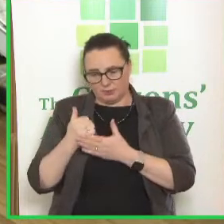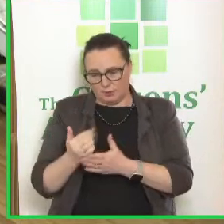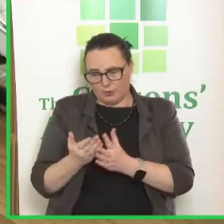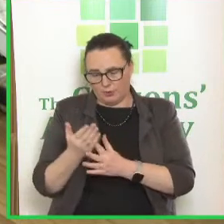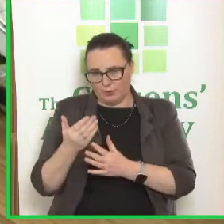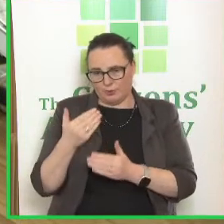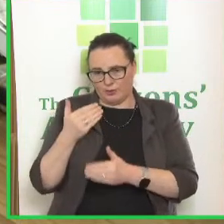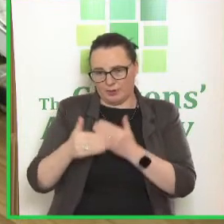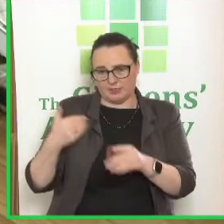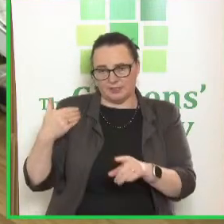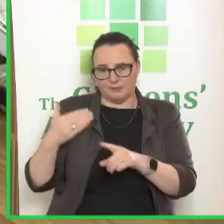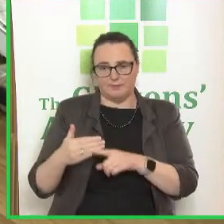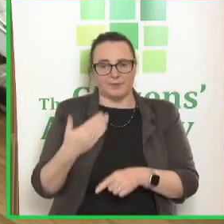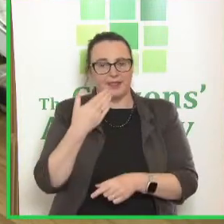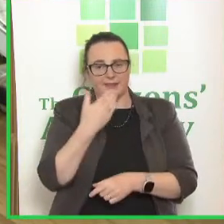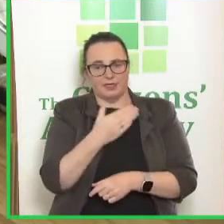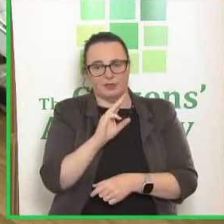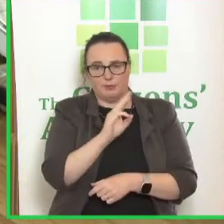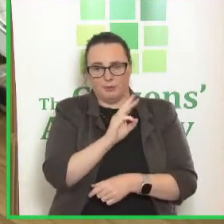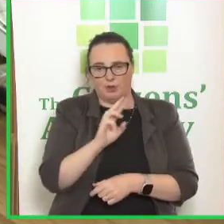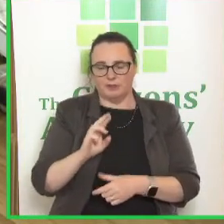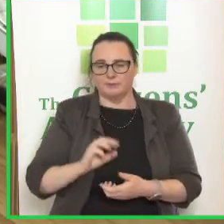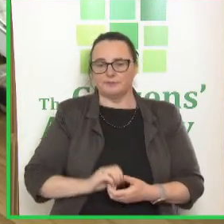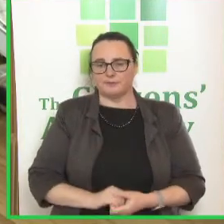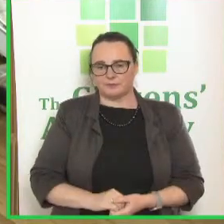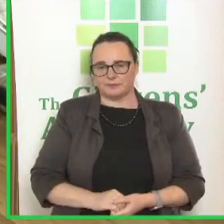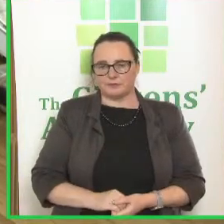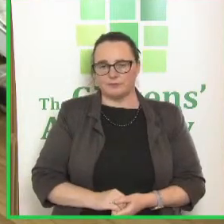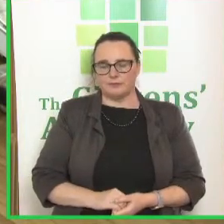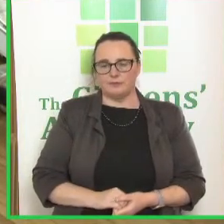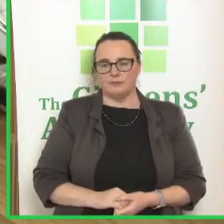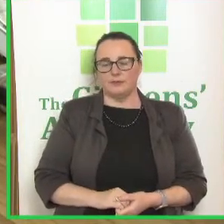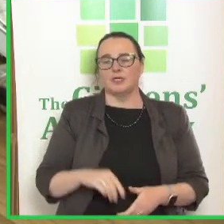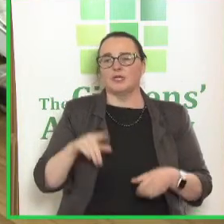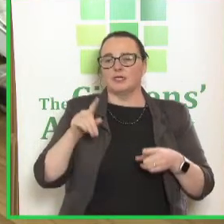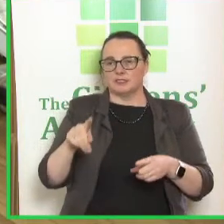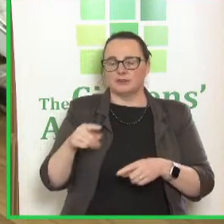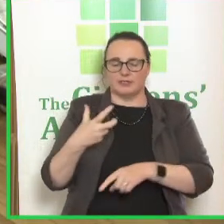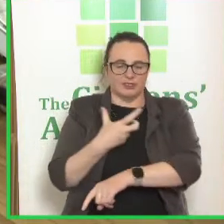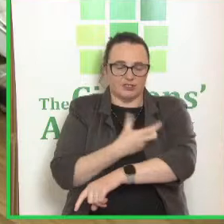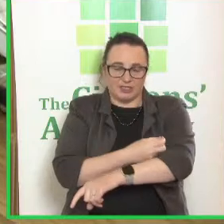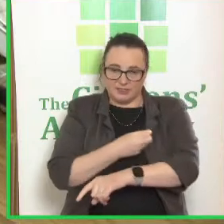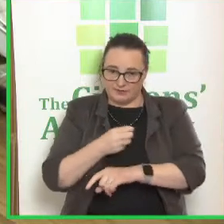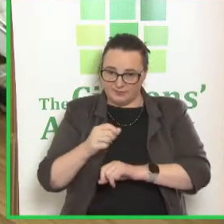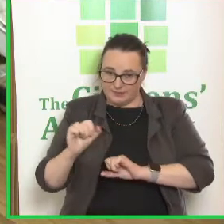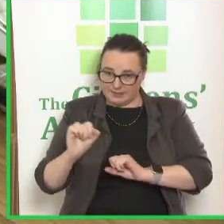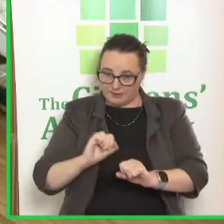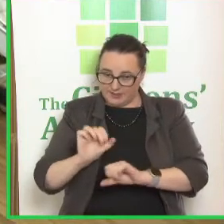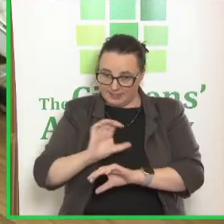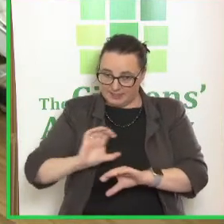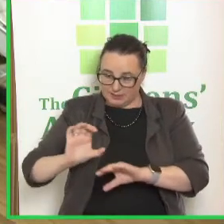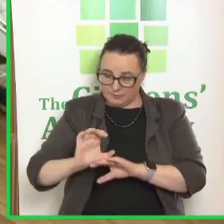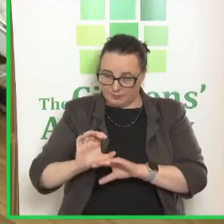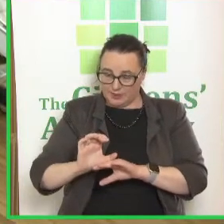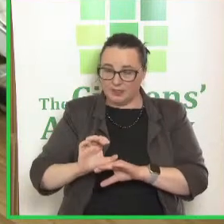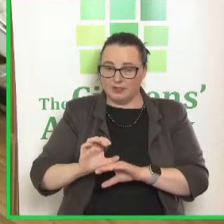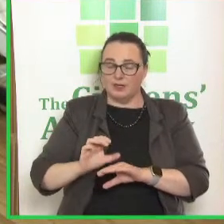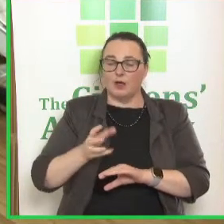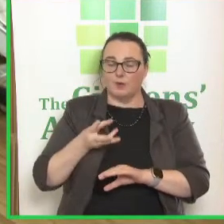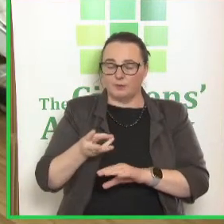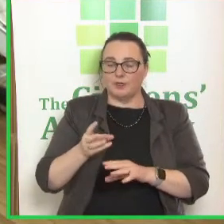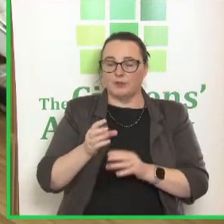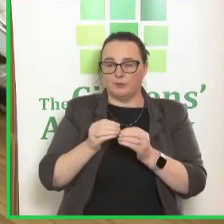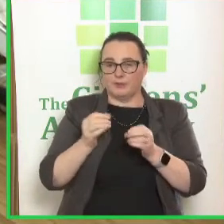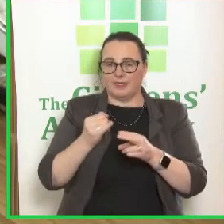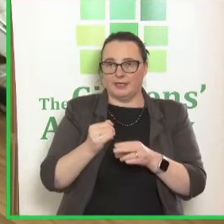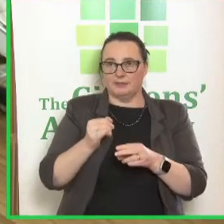as well. Thanks, Paul. So in relation to the supervised injecting facility, as the Minister says, it will be open in Q3 of this year. We've